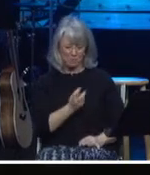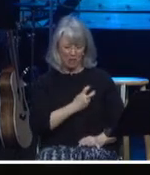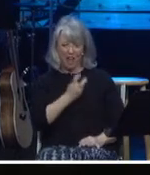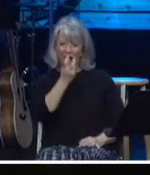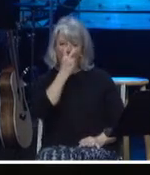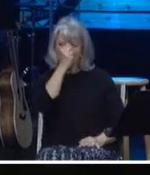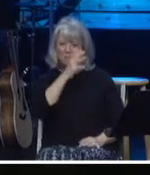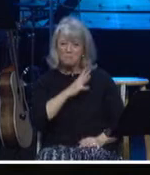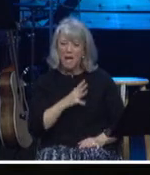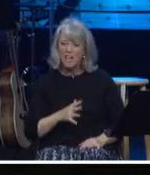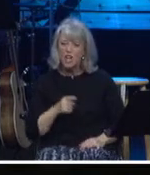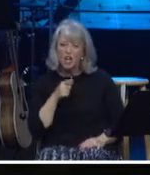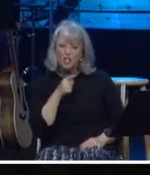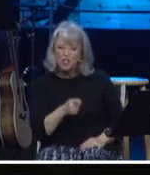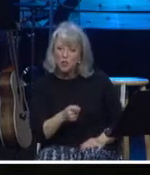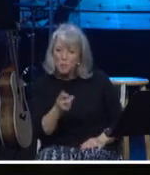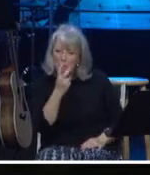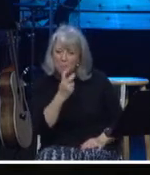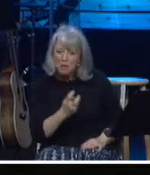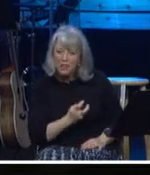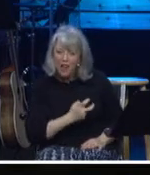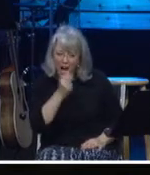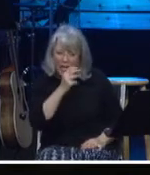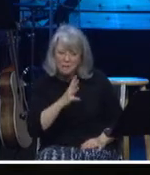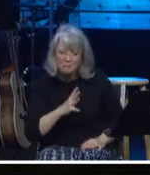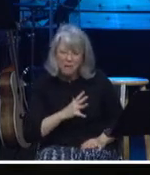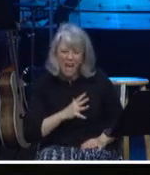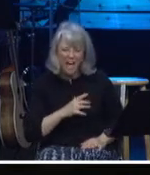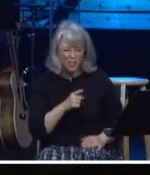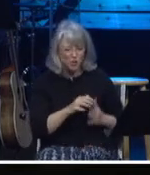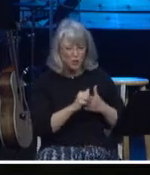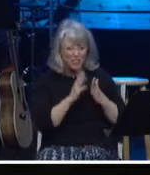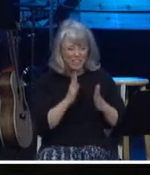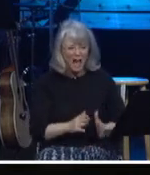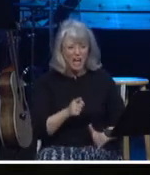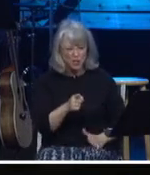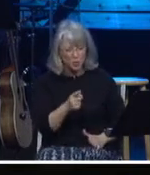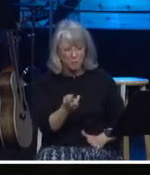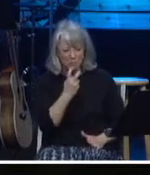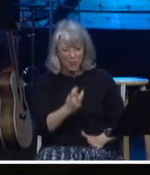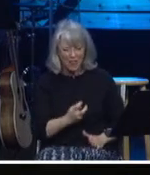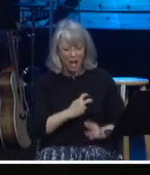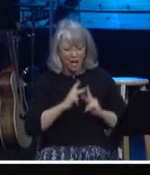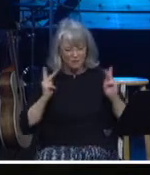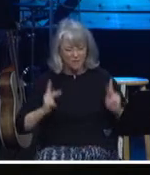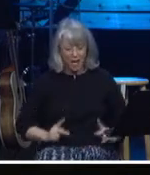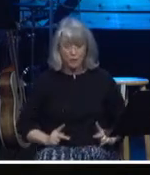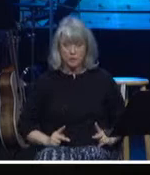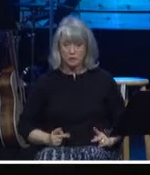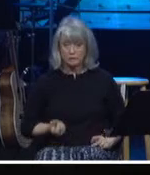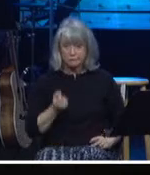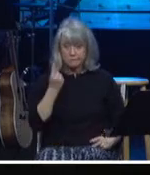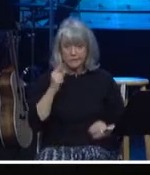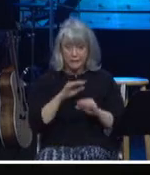men. You blind men, you blind guides, you blind Pharisees." You get the